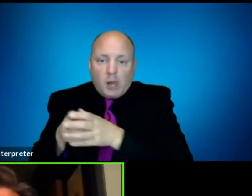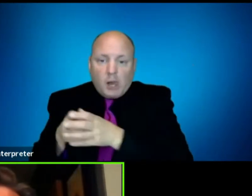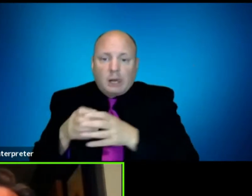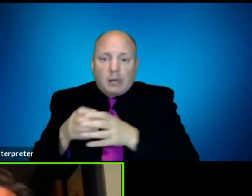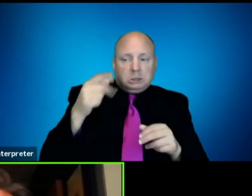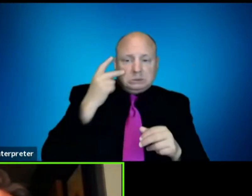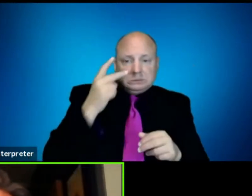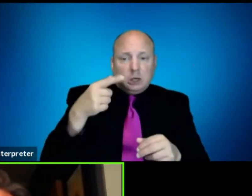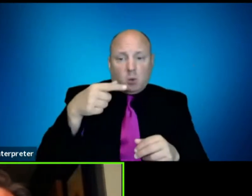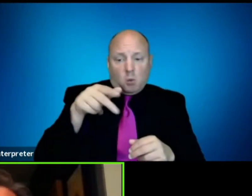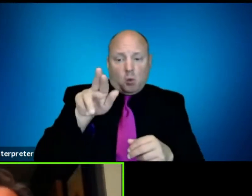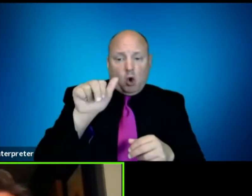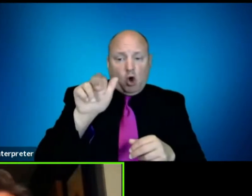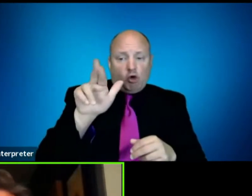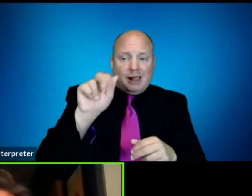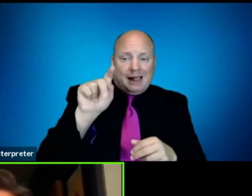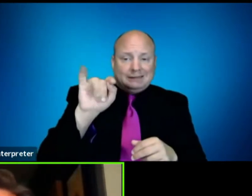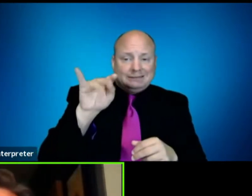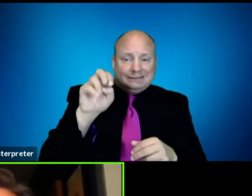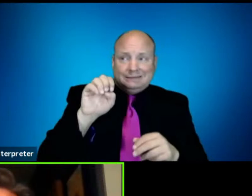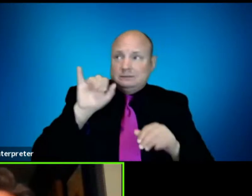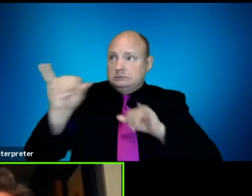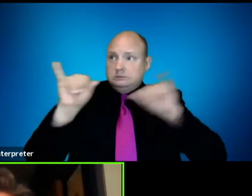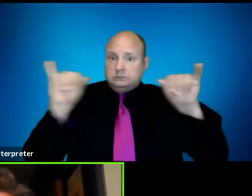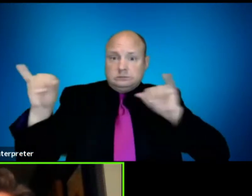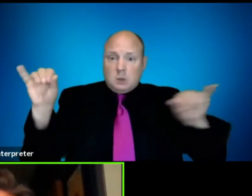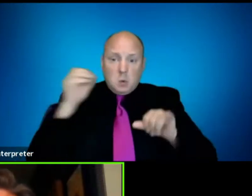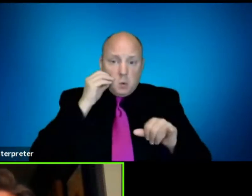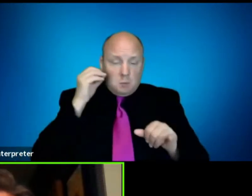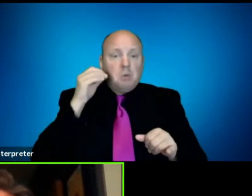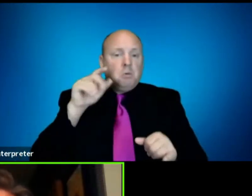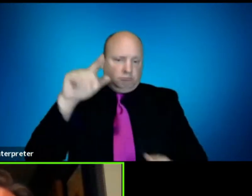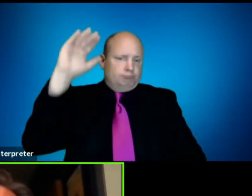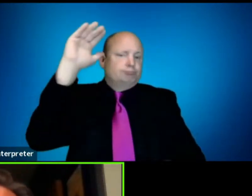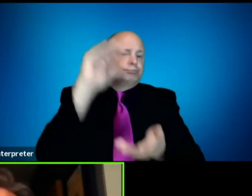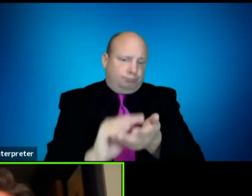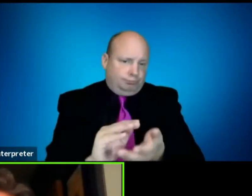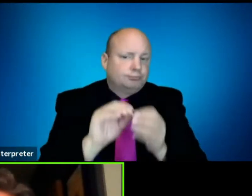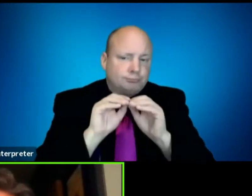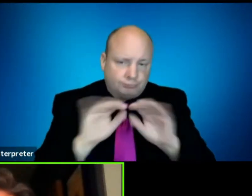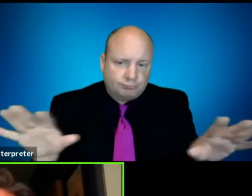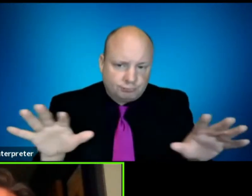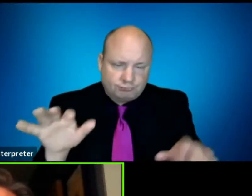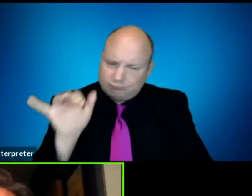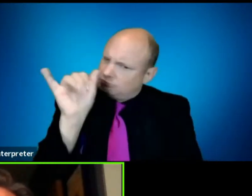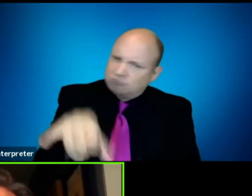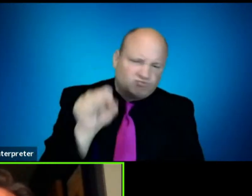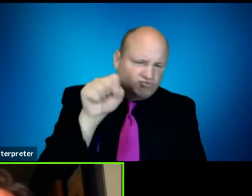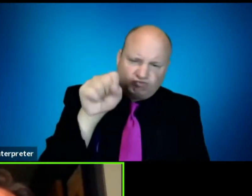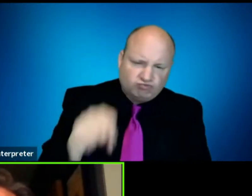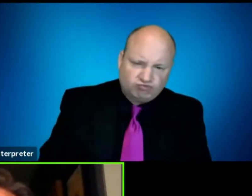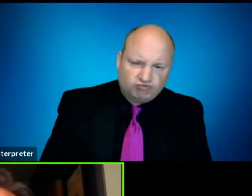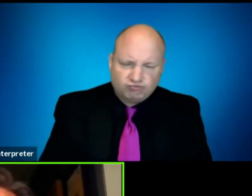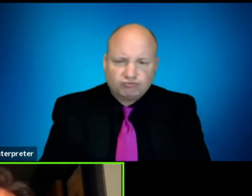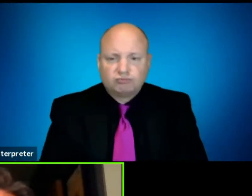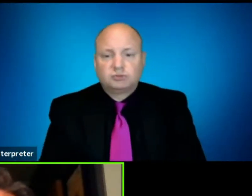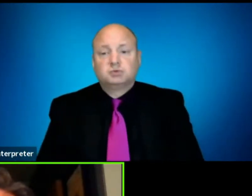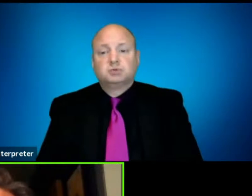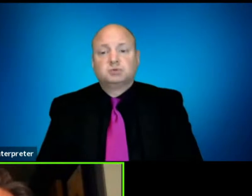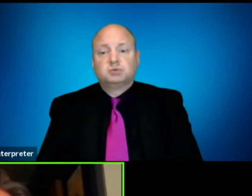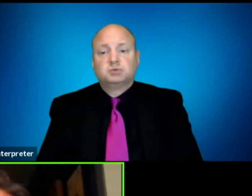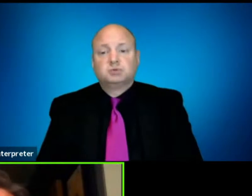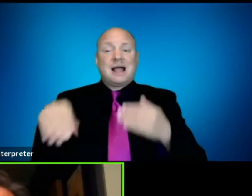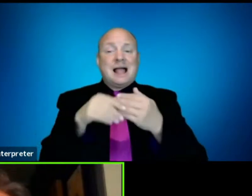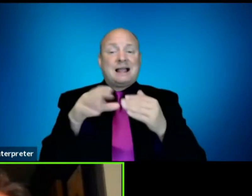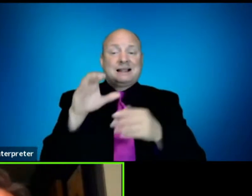down because schools are reflective of what's going on in the community. Yes, they will add some cases as large numbers of students come back to